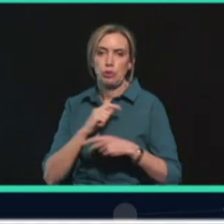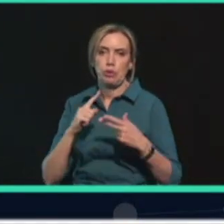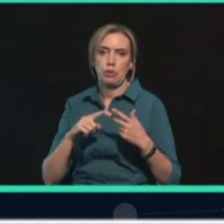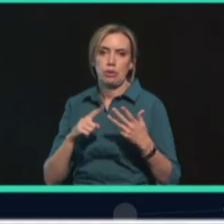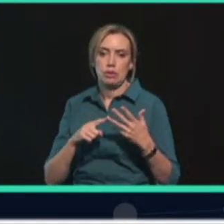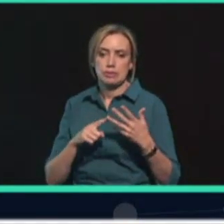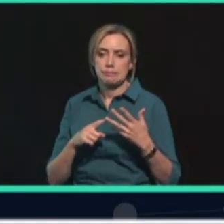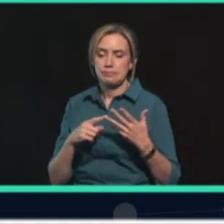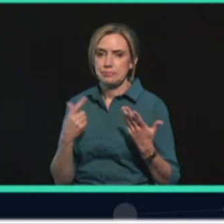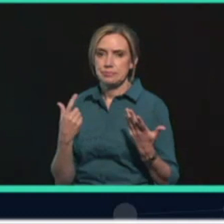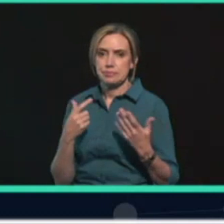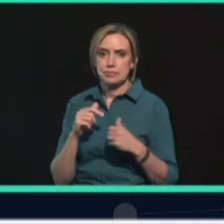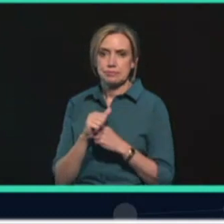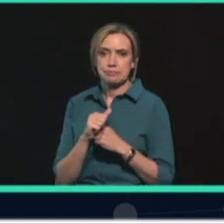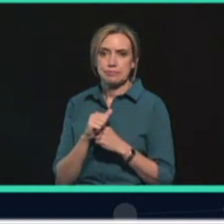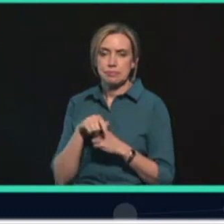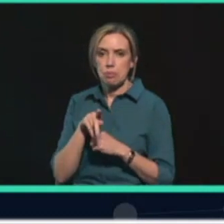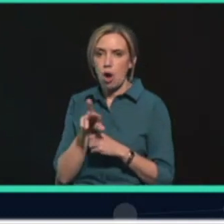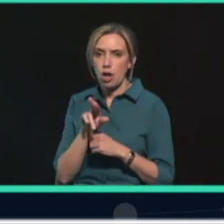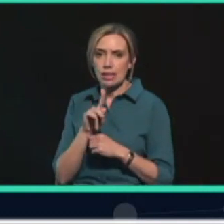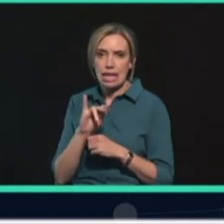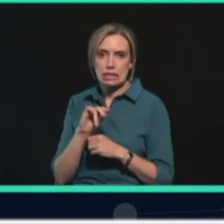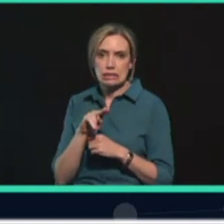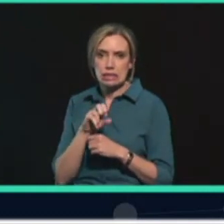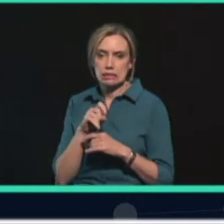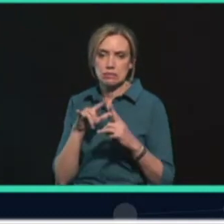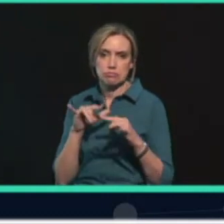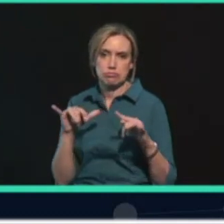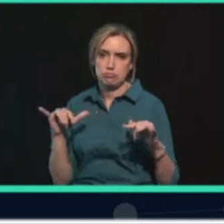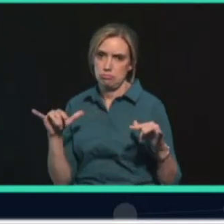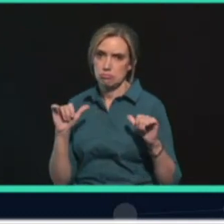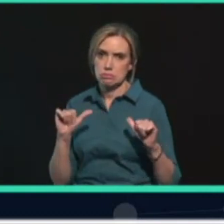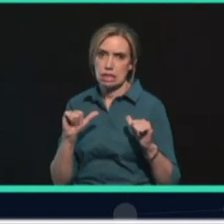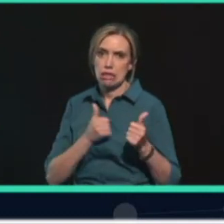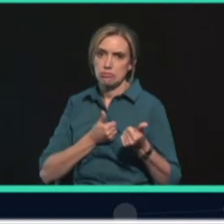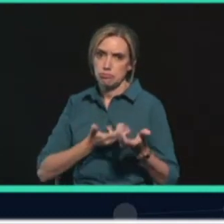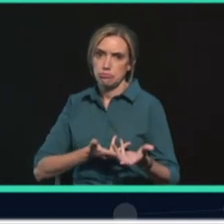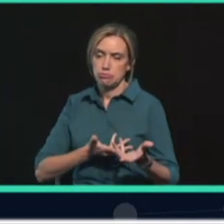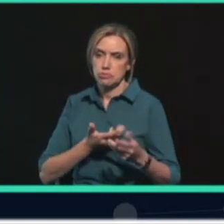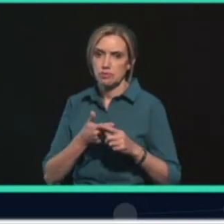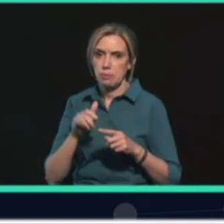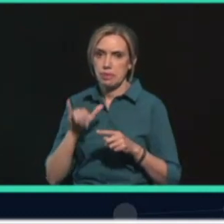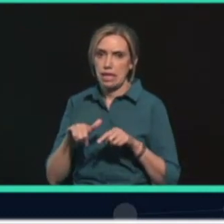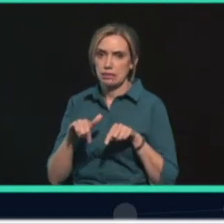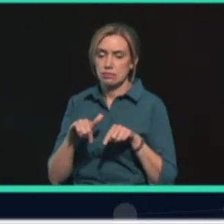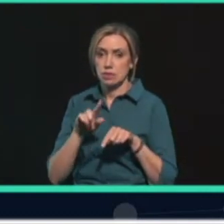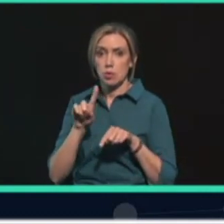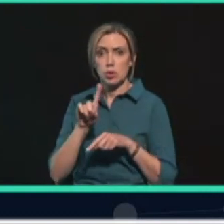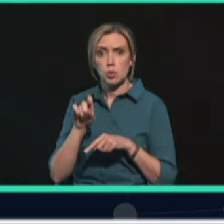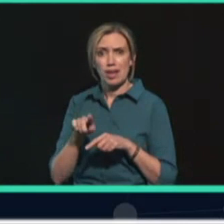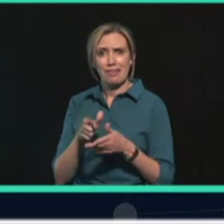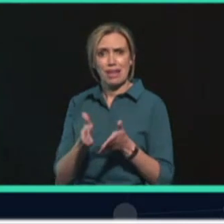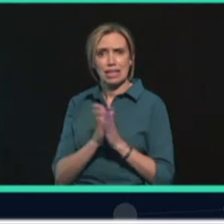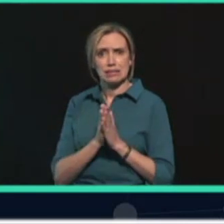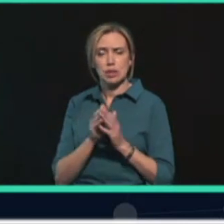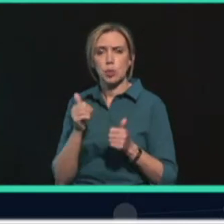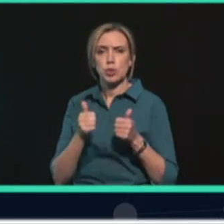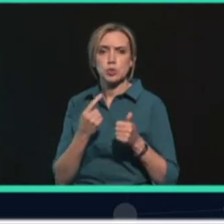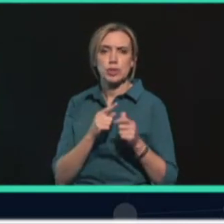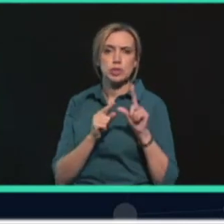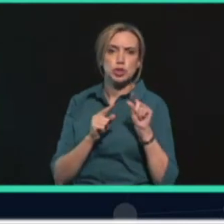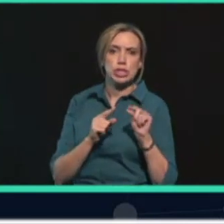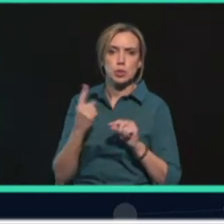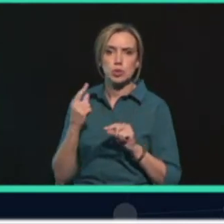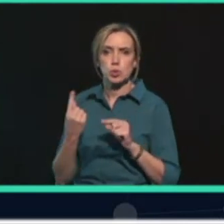like autism and Parkinson disease and so on. So now we have to answer this one question: which is the chicken and which is the egg?